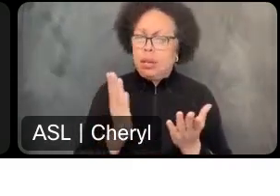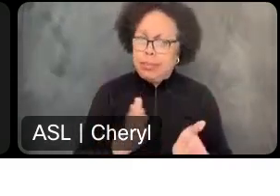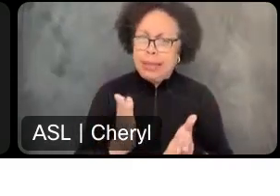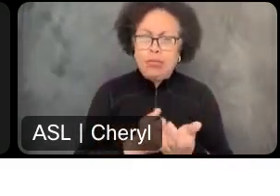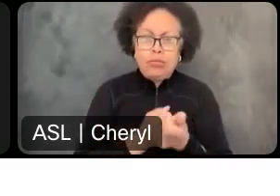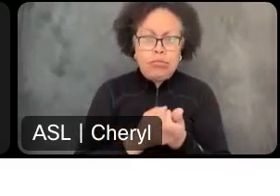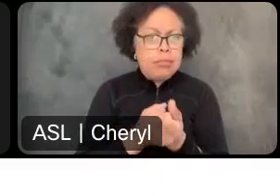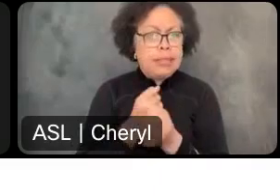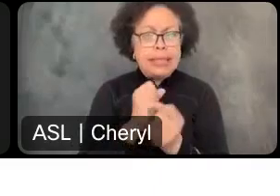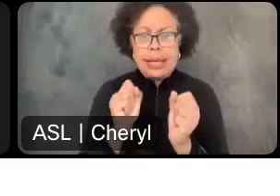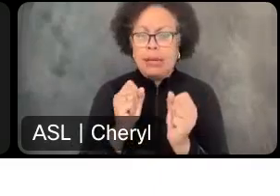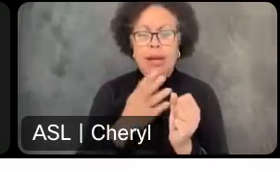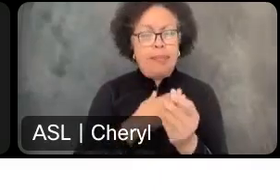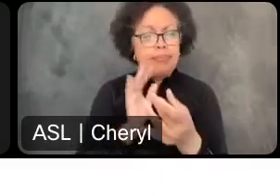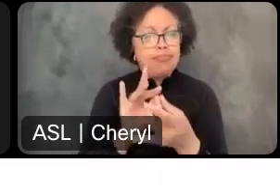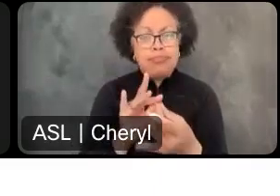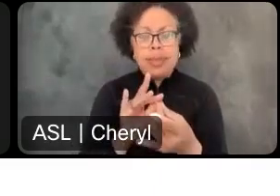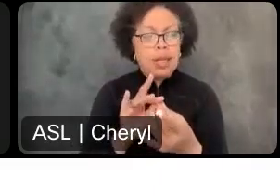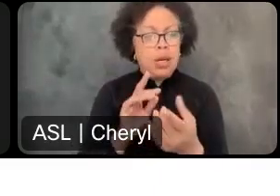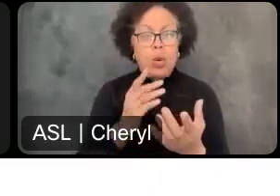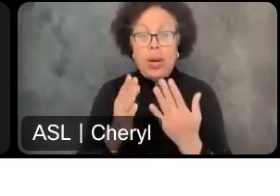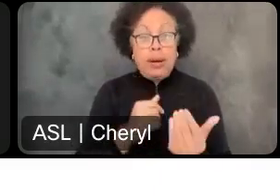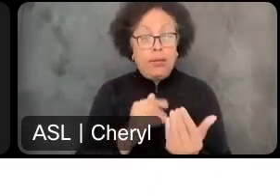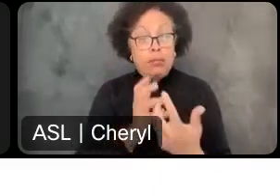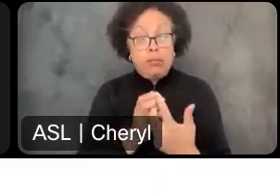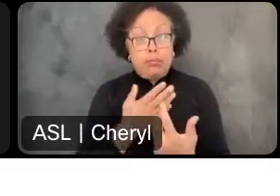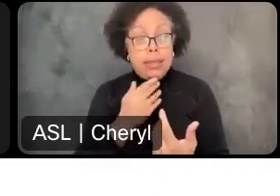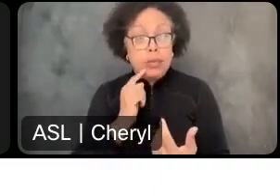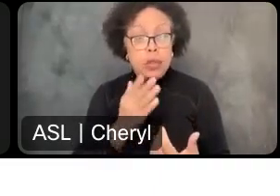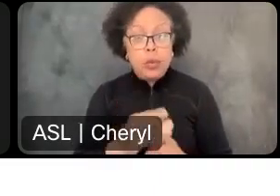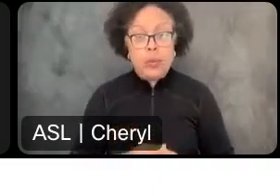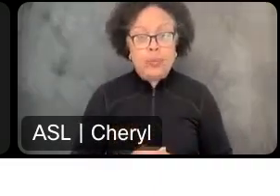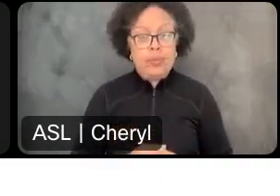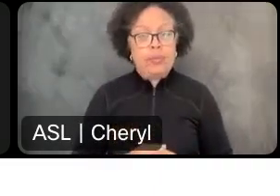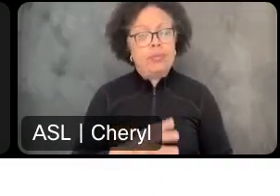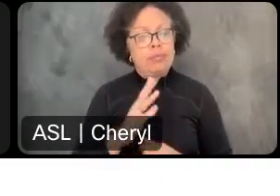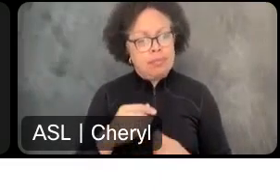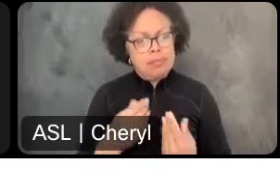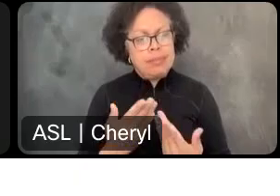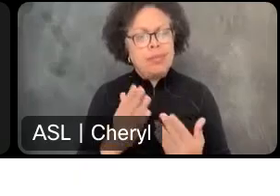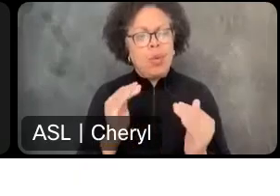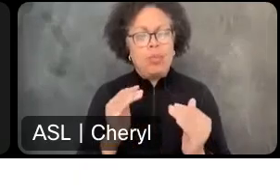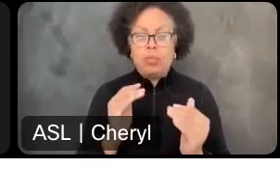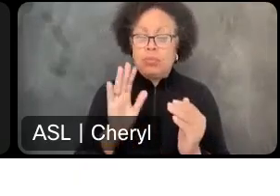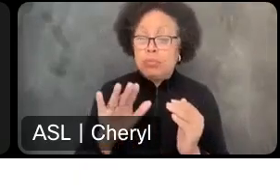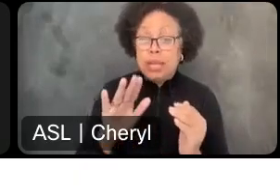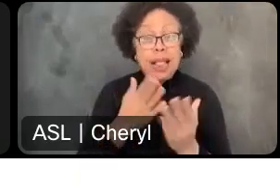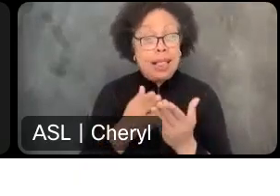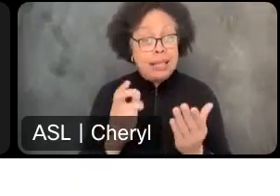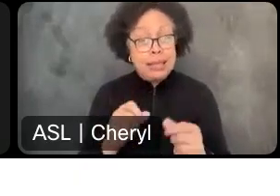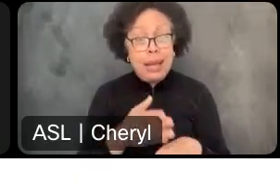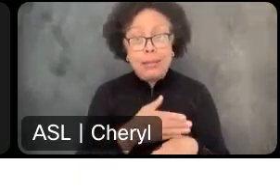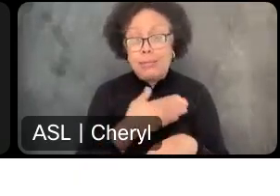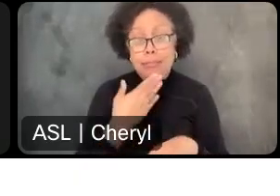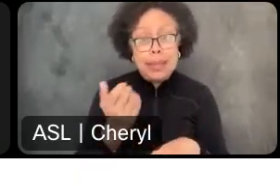connect in whatever ways feel supportive for them. Hold hope and remind them that things can get better, even if